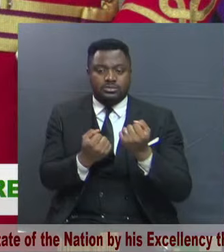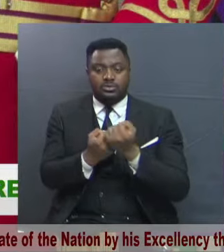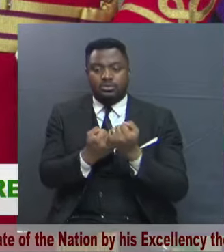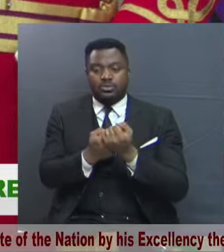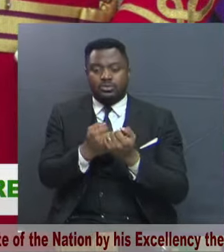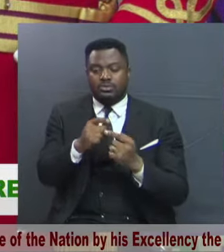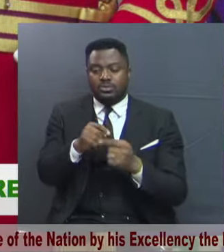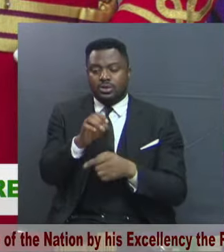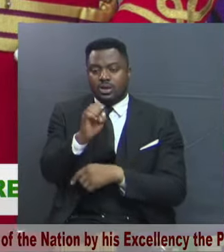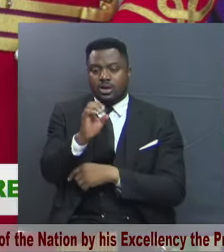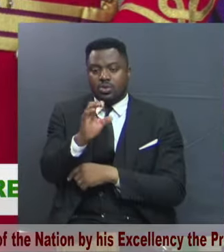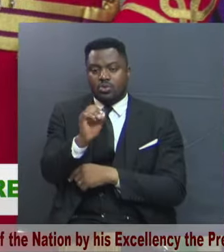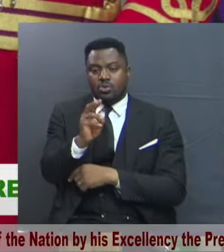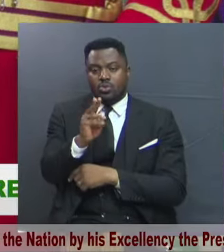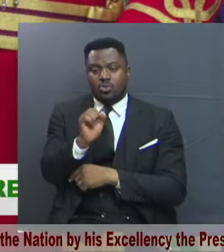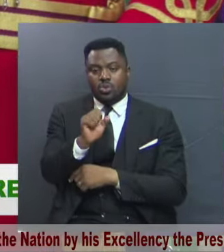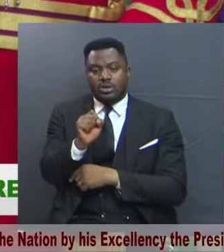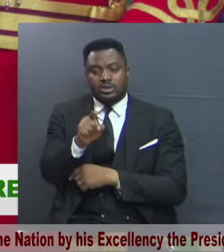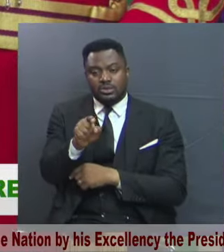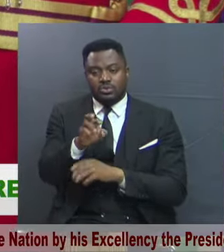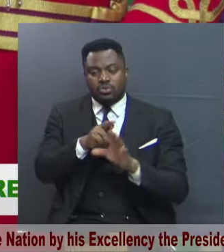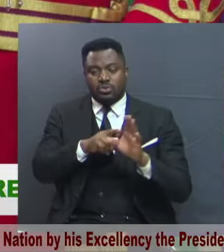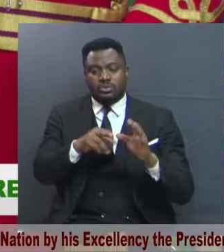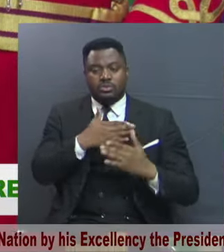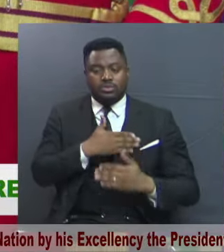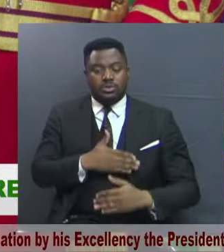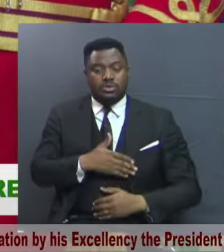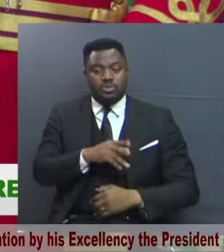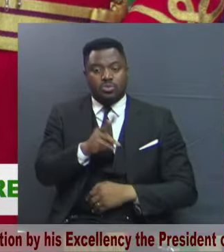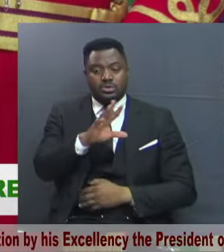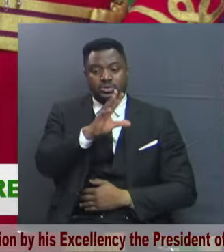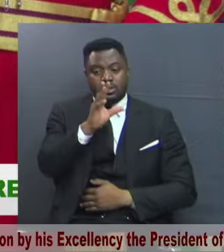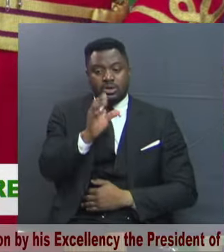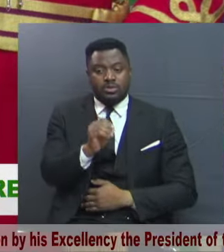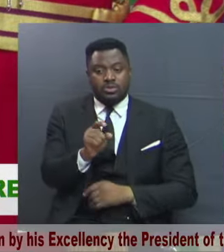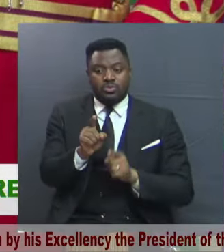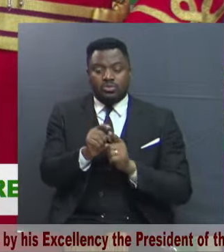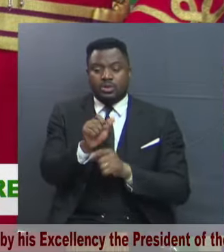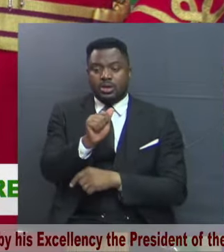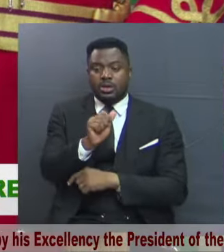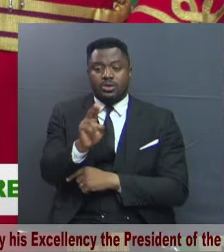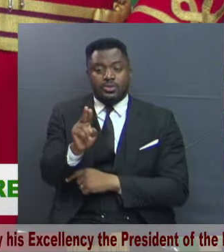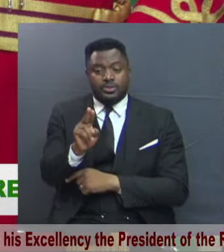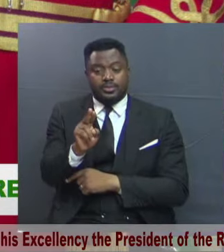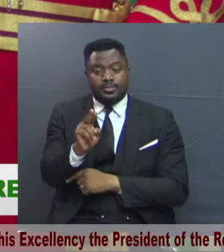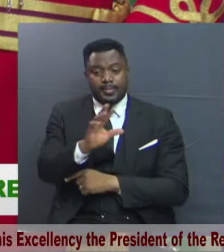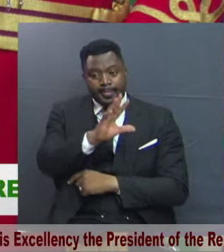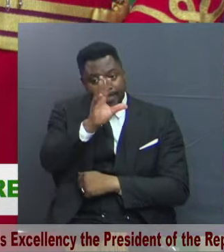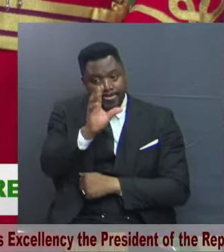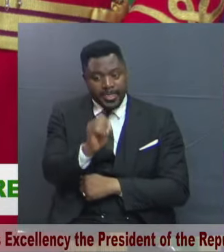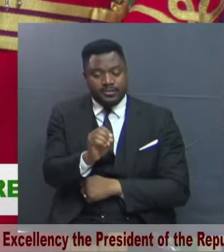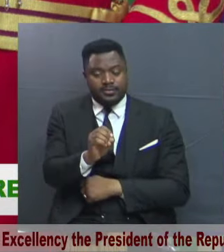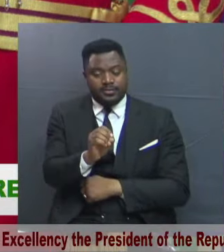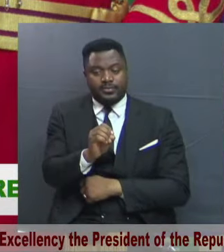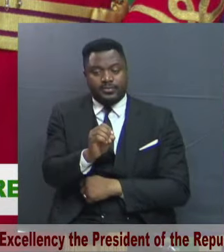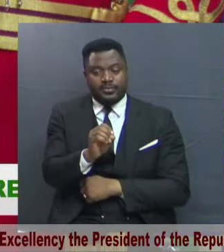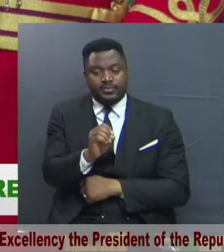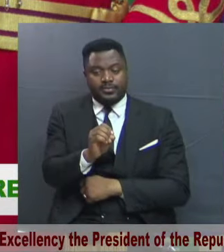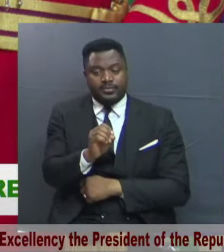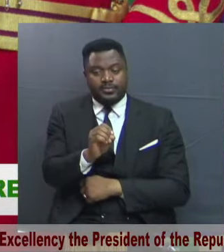eoas the regional body of West Africa Africa and the Au Africa's Continental